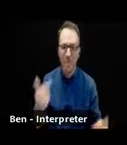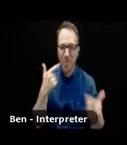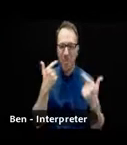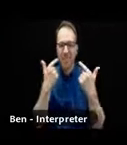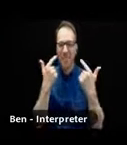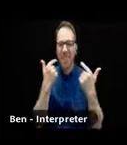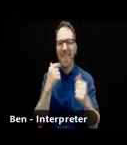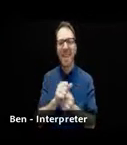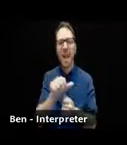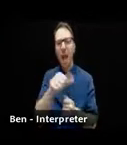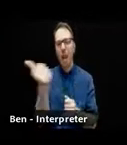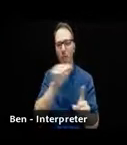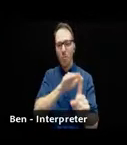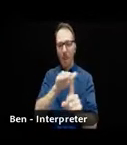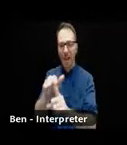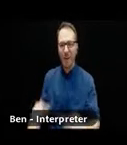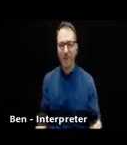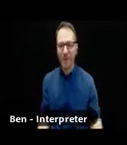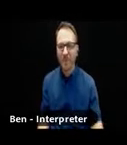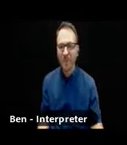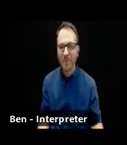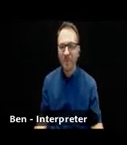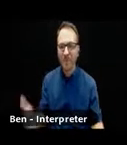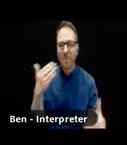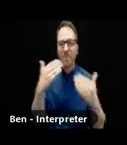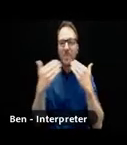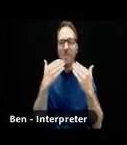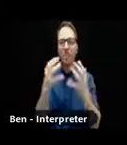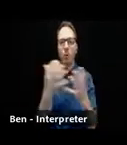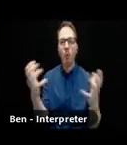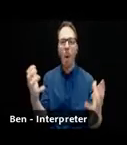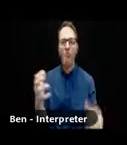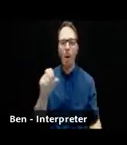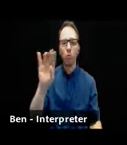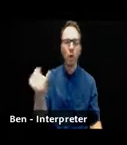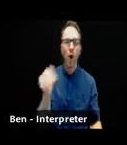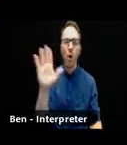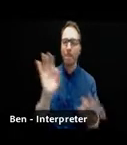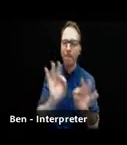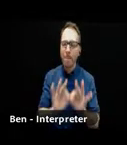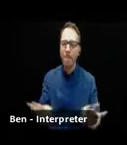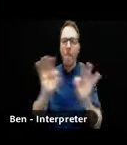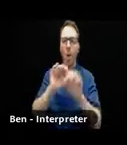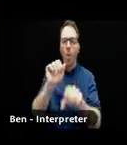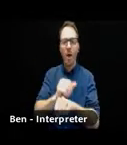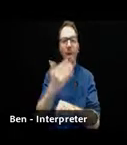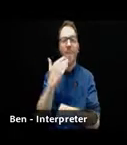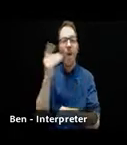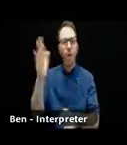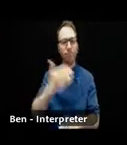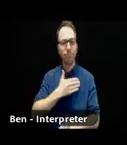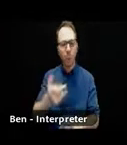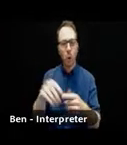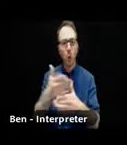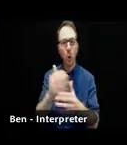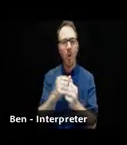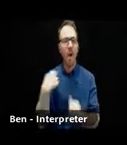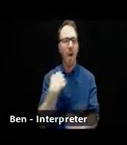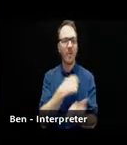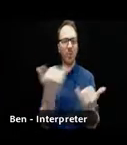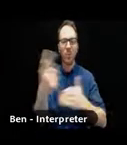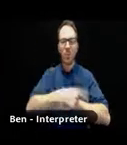just another reminder, dear. So thank you so much, Sujatha, for your really important work, and thank you for your willingness to share it with us today. So